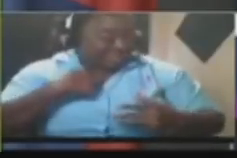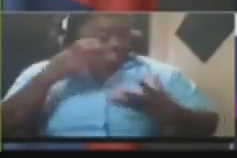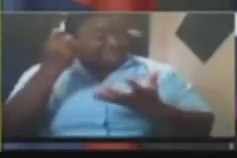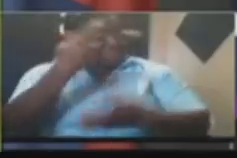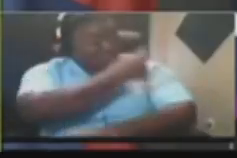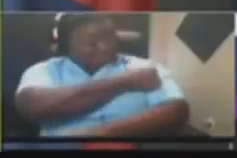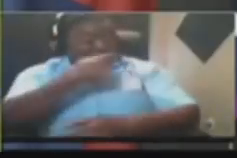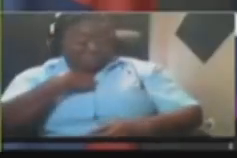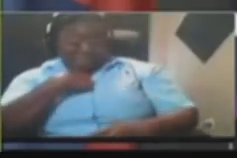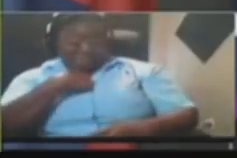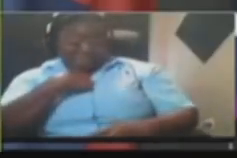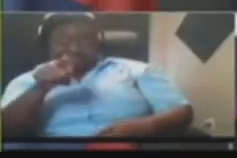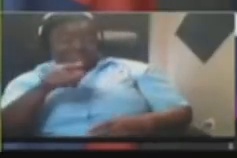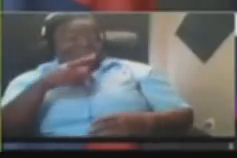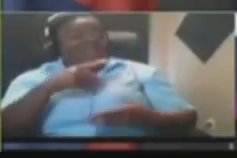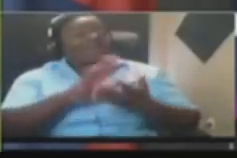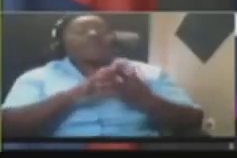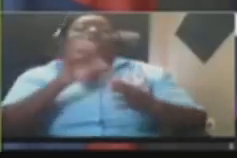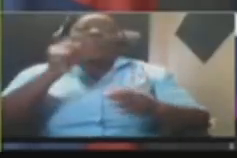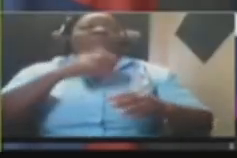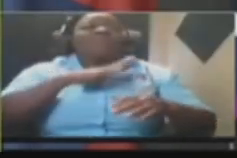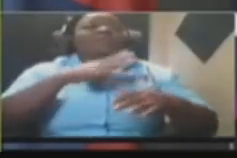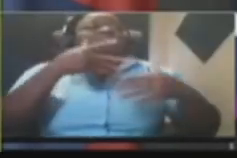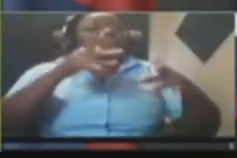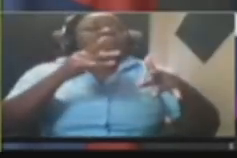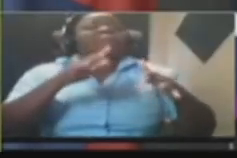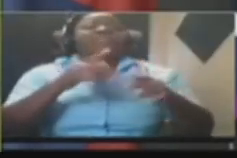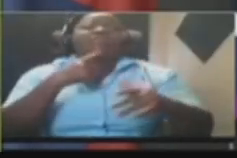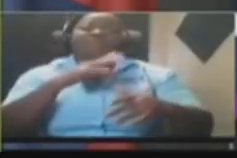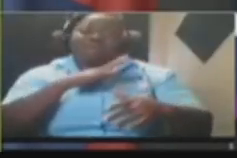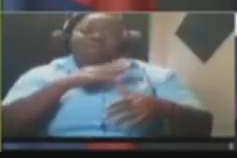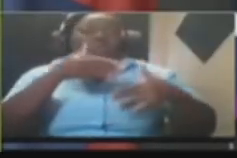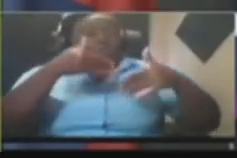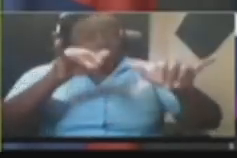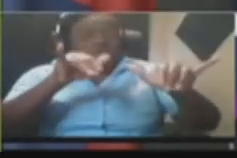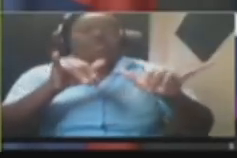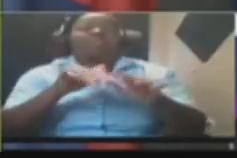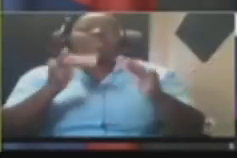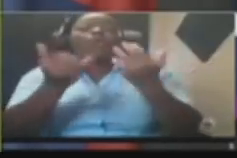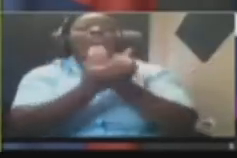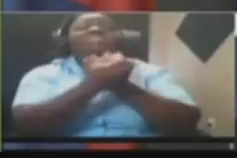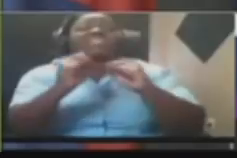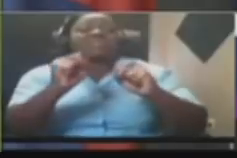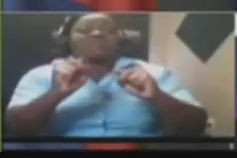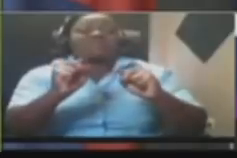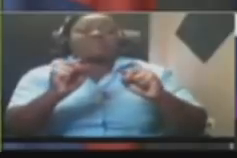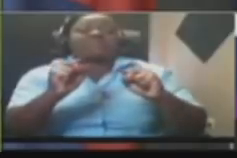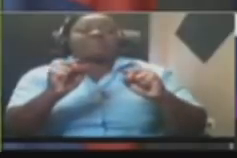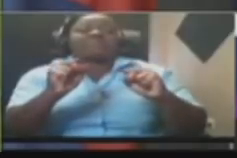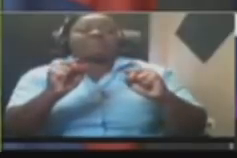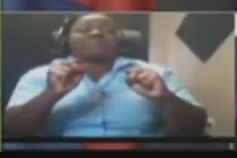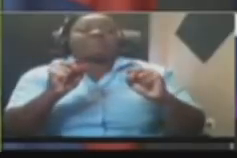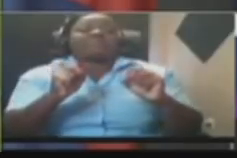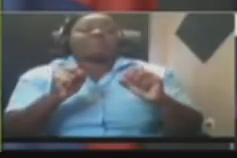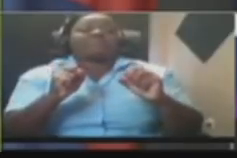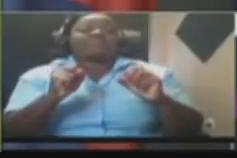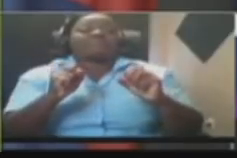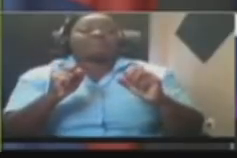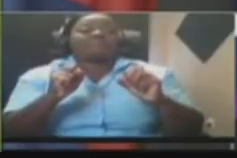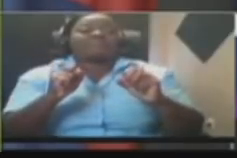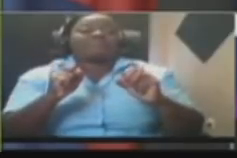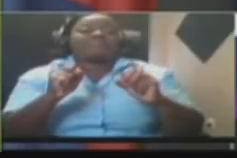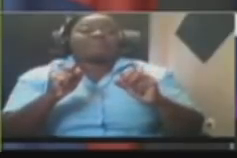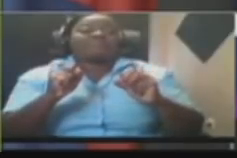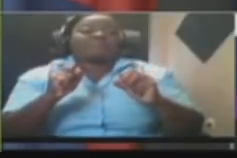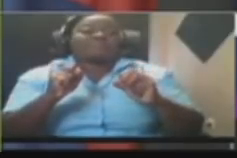risk I'm exposed to. And I was guided and I took the vaccine when I was advised that it was safe so to do. And I'm sure I'm not the only person